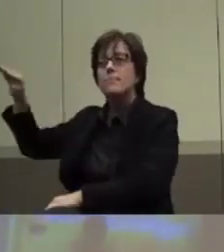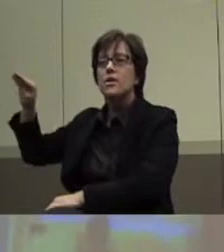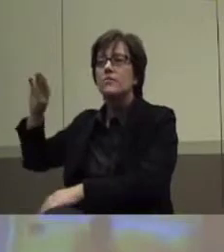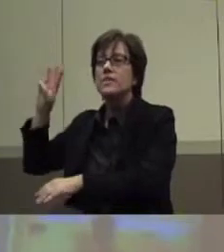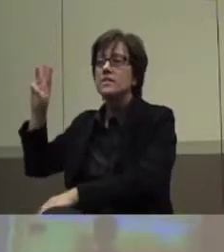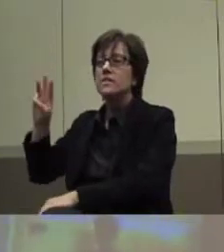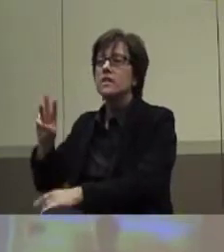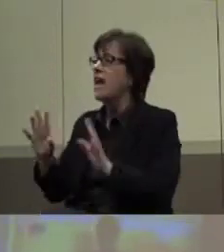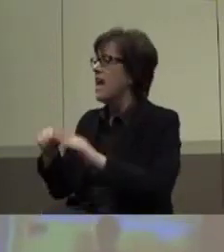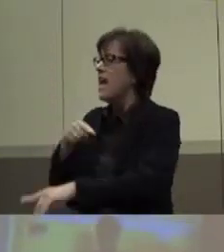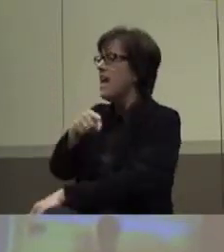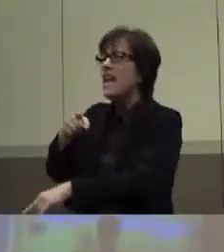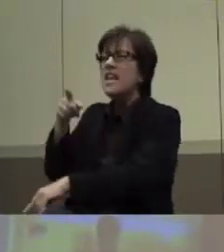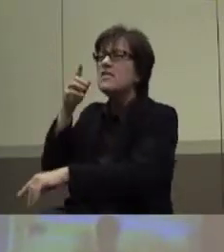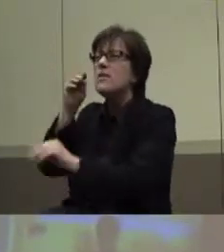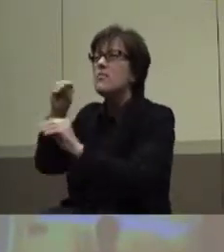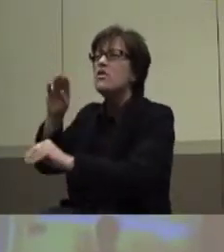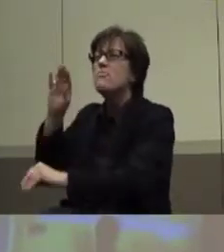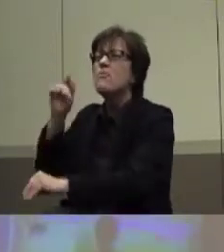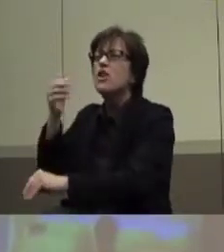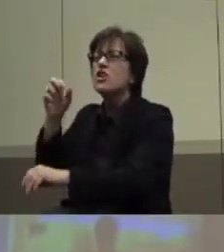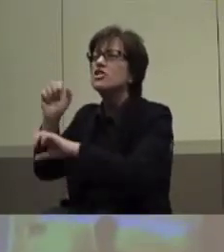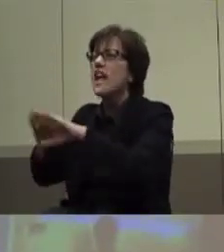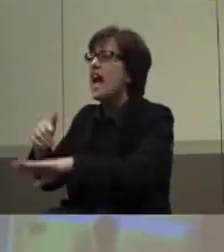leave the group.